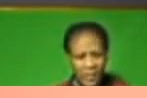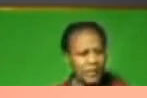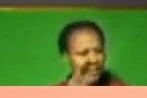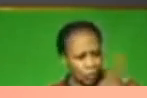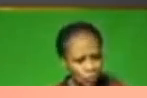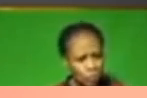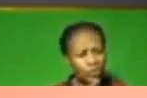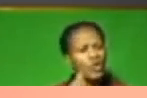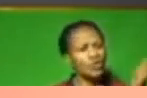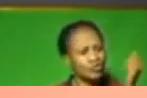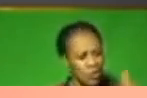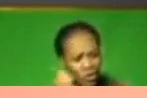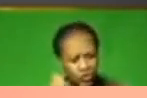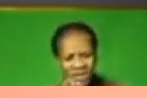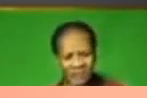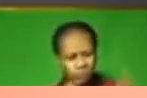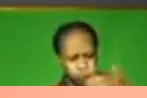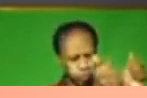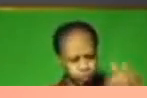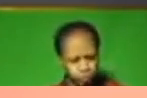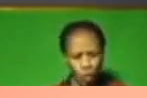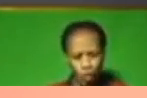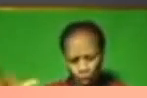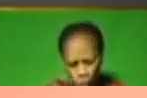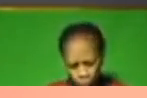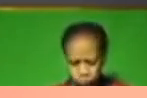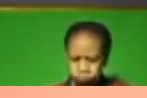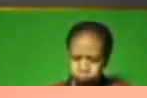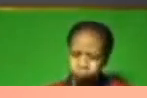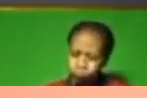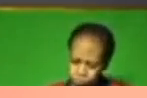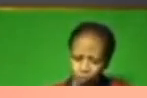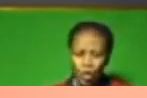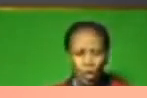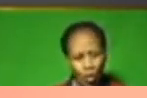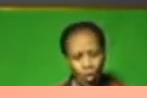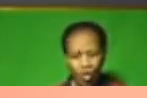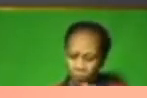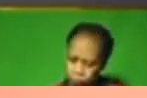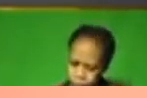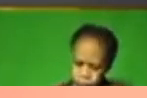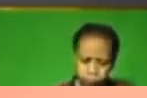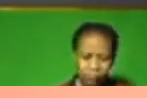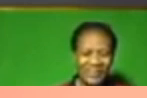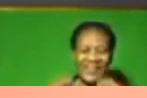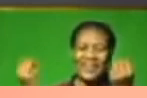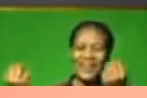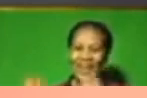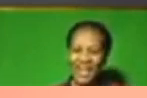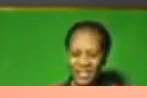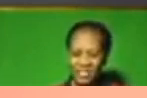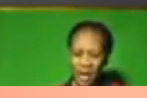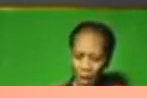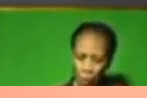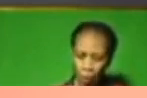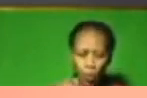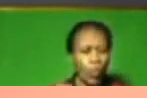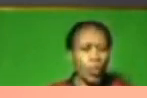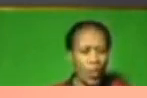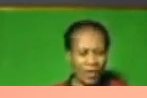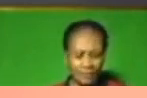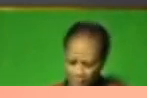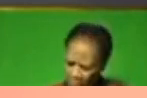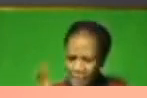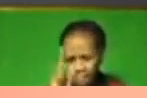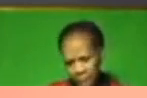society, and other stakeholders to forge a common national response to this horrendous